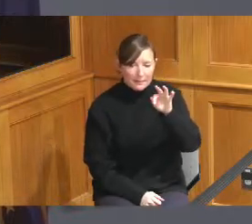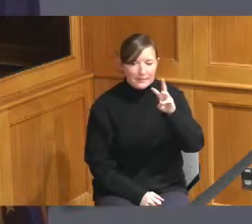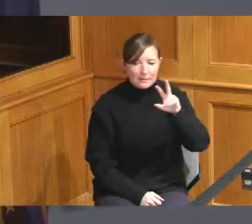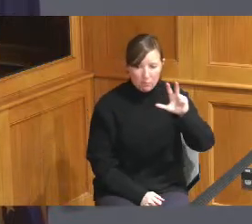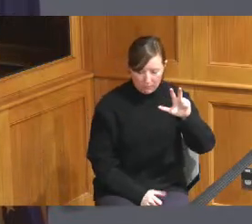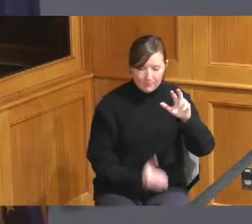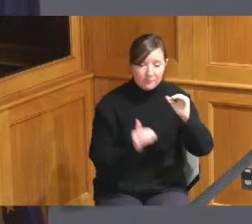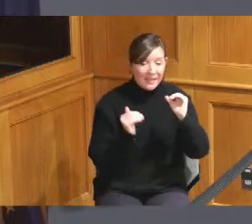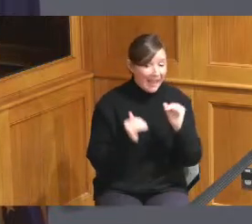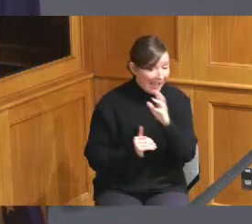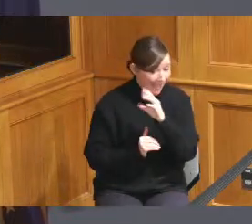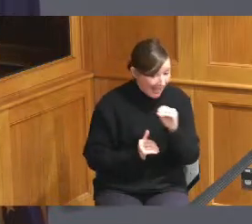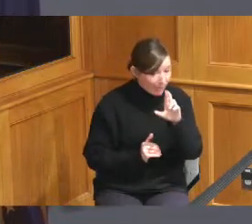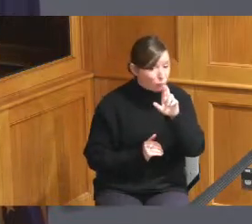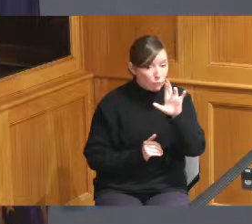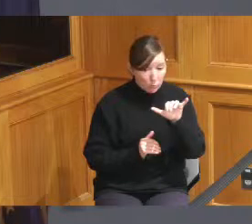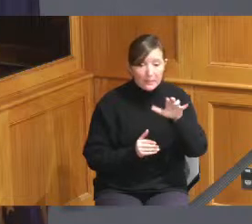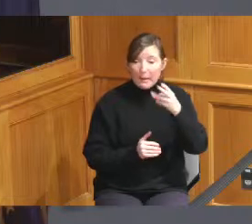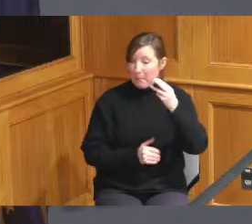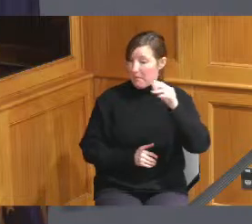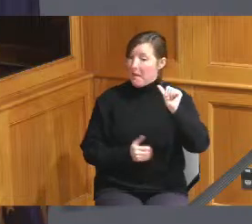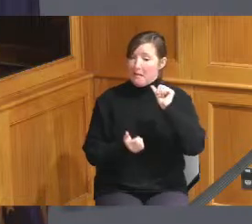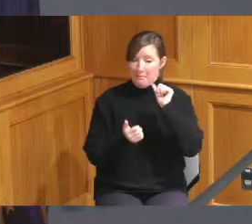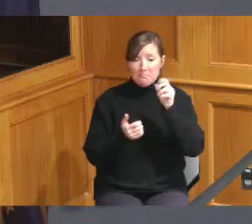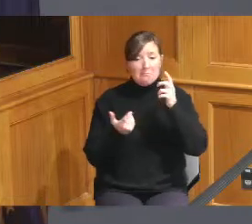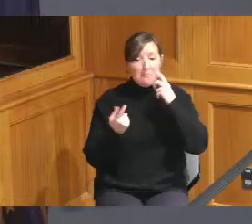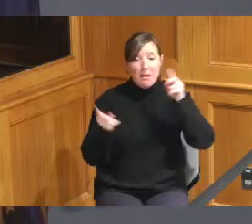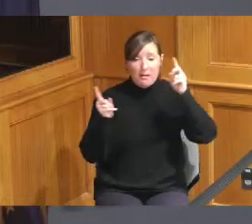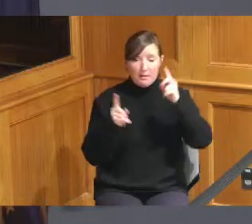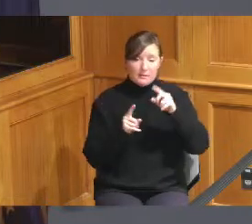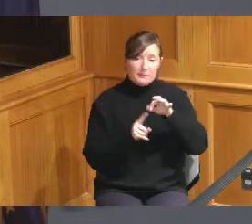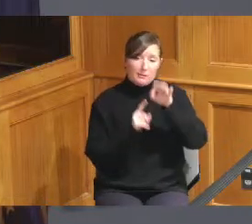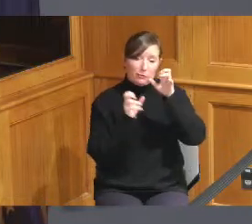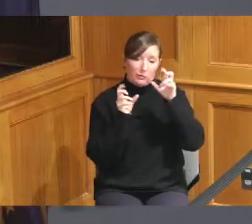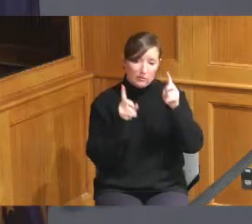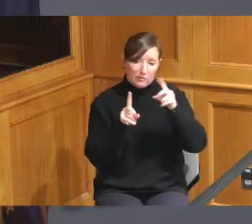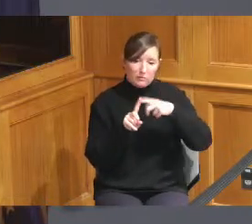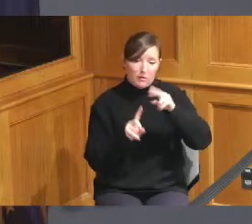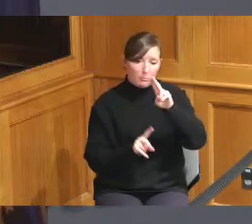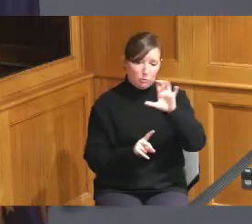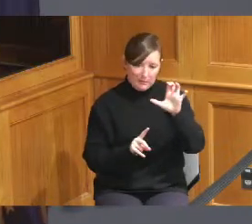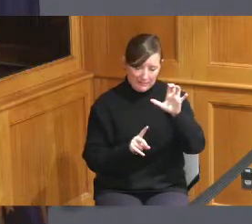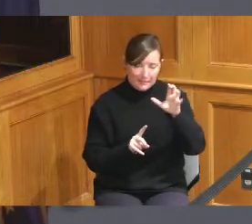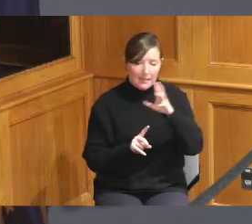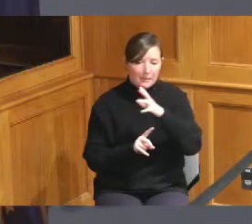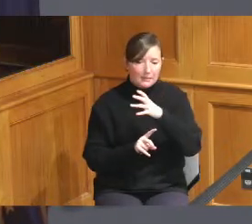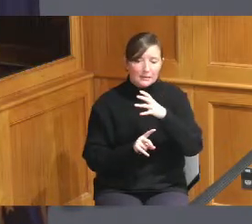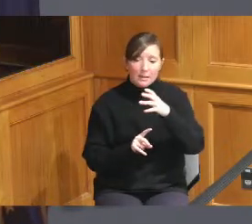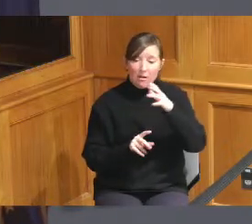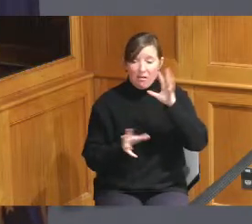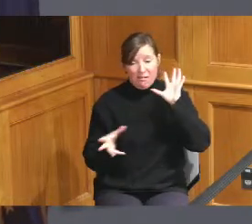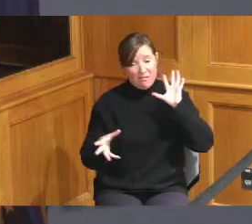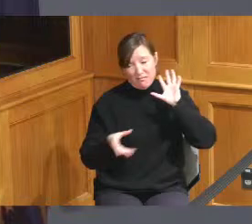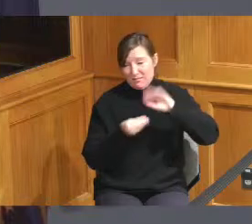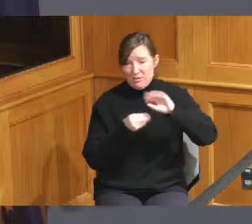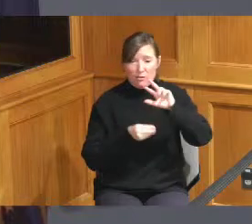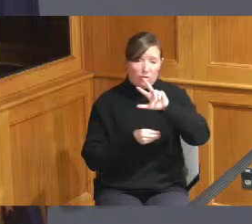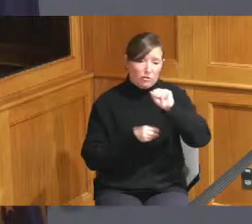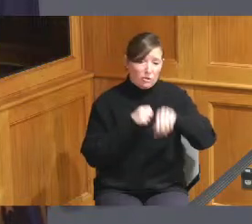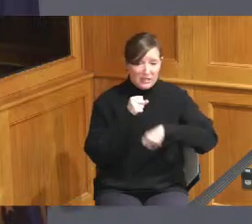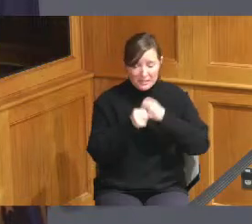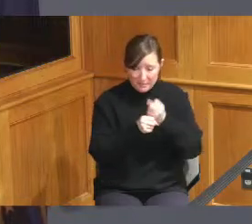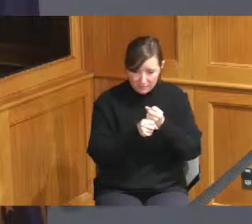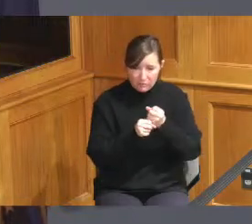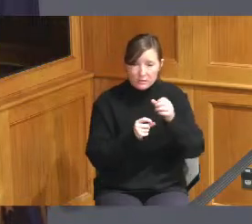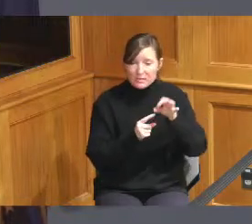earned her master's degree in special education from the University of Cincinnati and served for 30 years as a